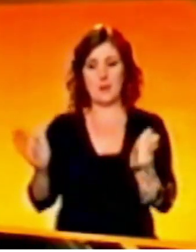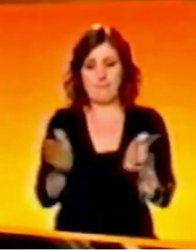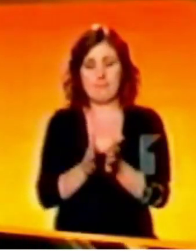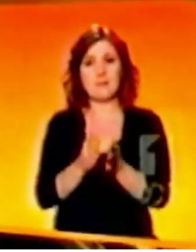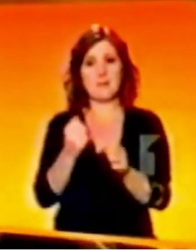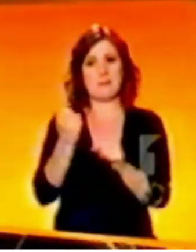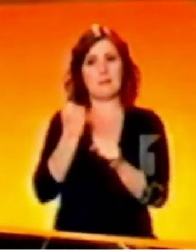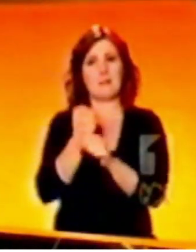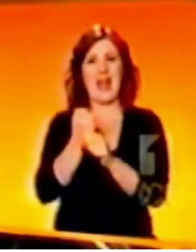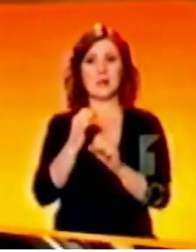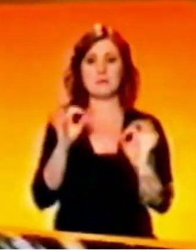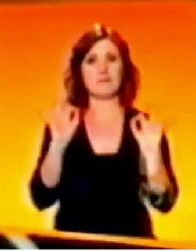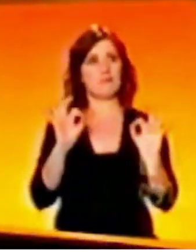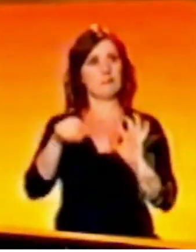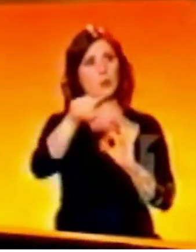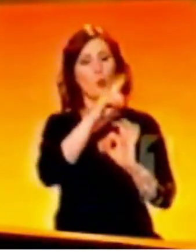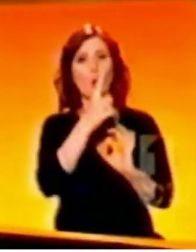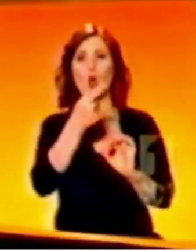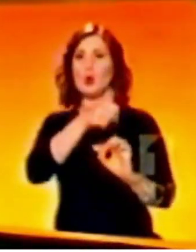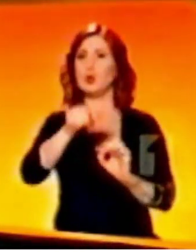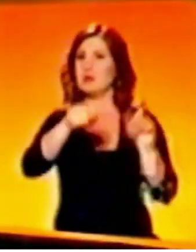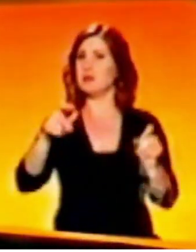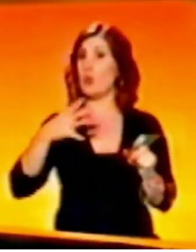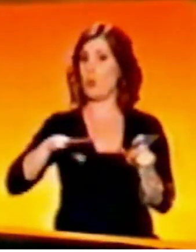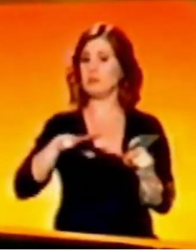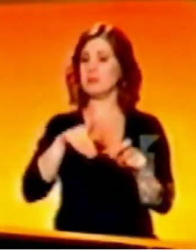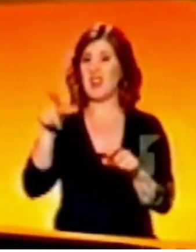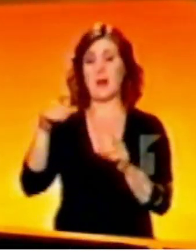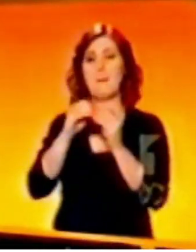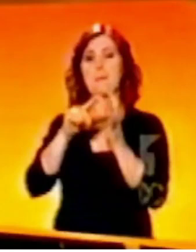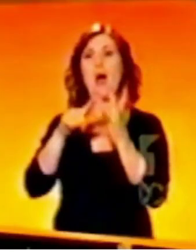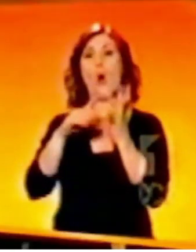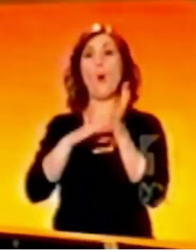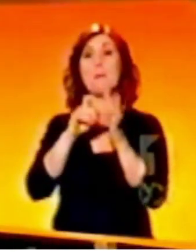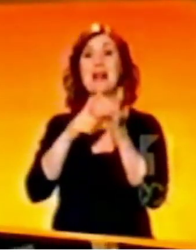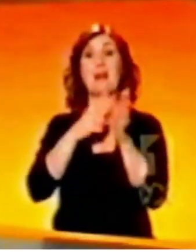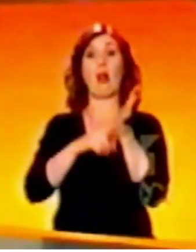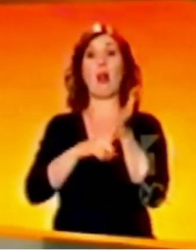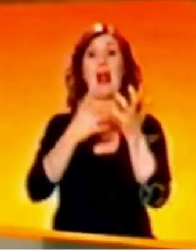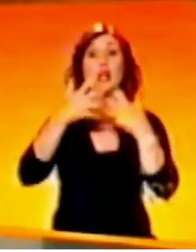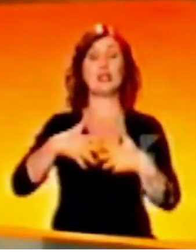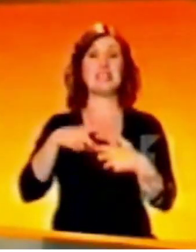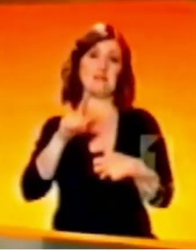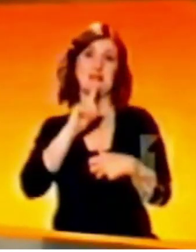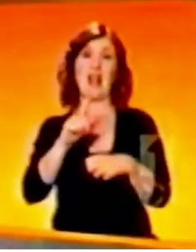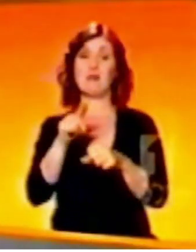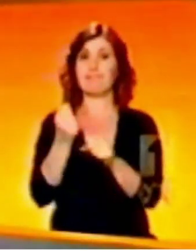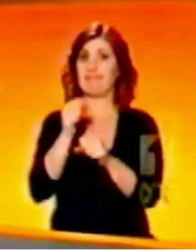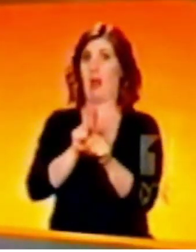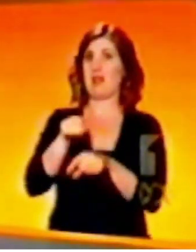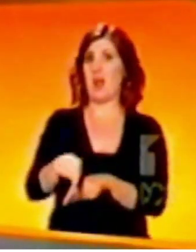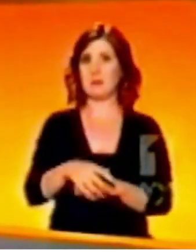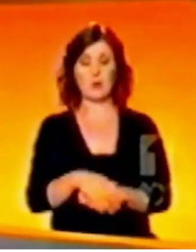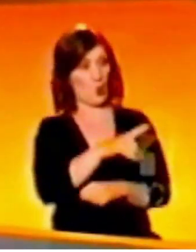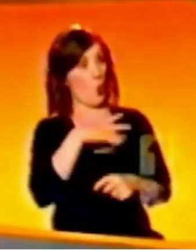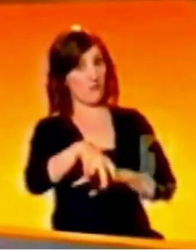as specified for user by... Right, but you can custom make by that for your own biomedical comfort, engineers, right? yes. Okay. Right, yep. And you're going